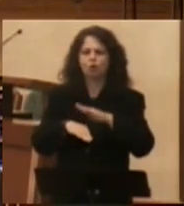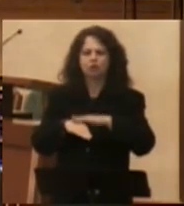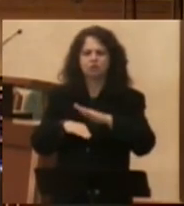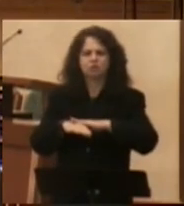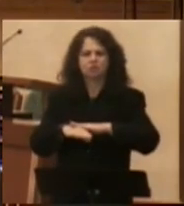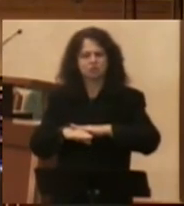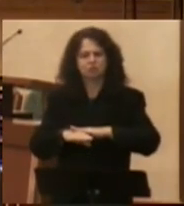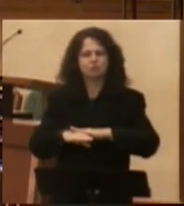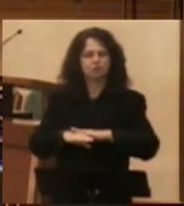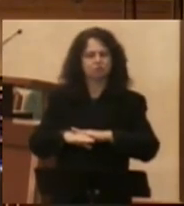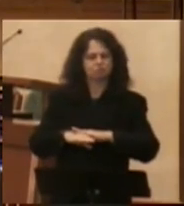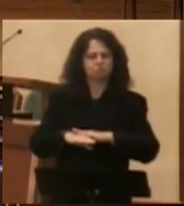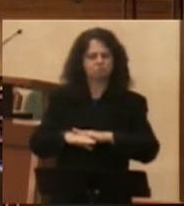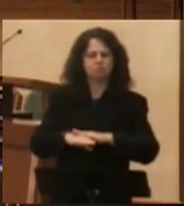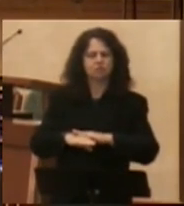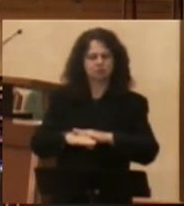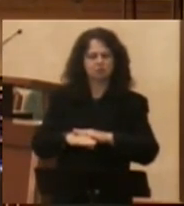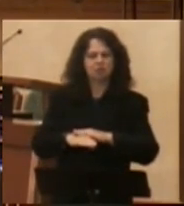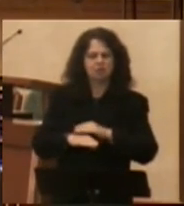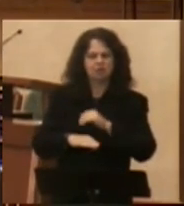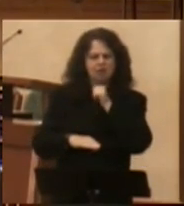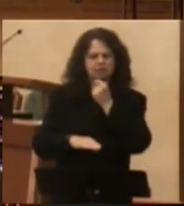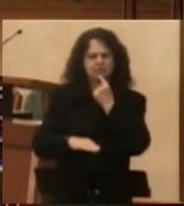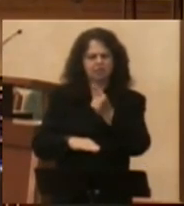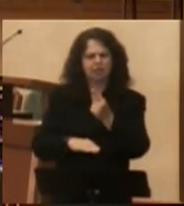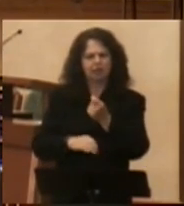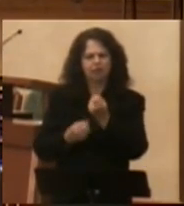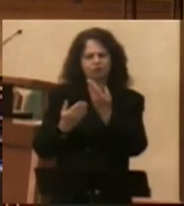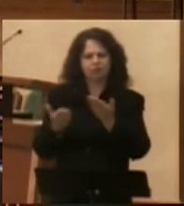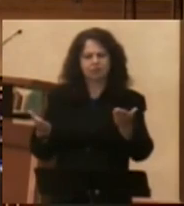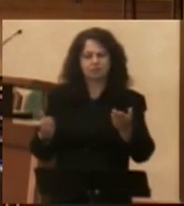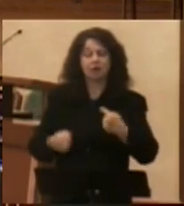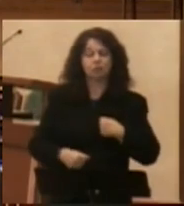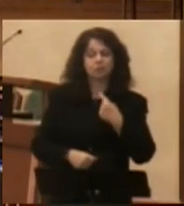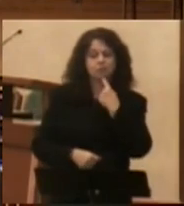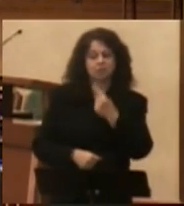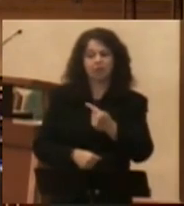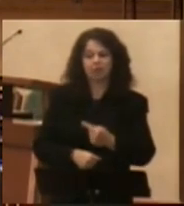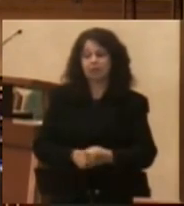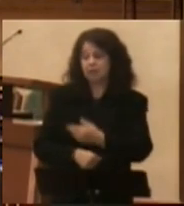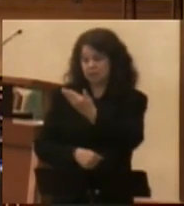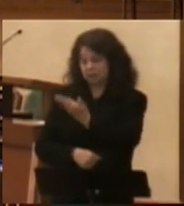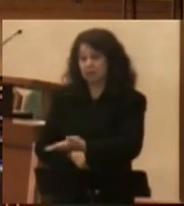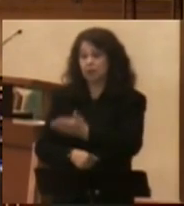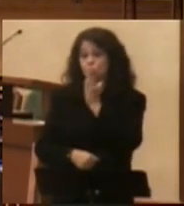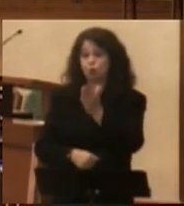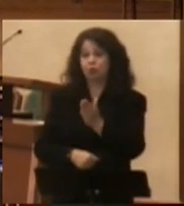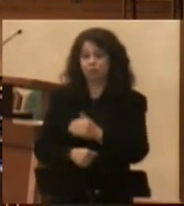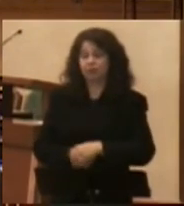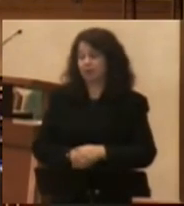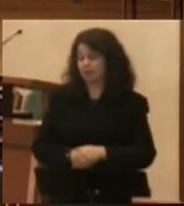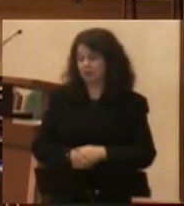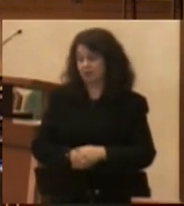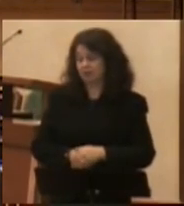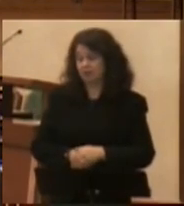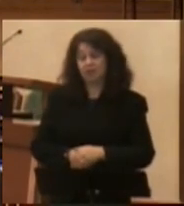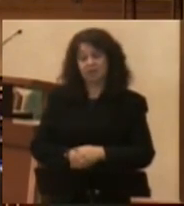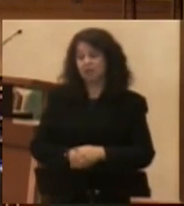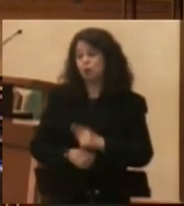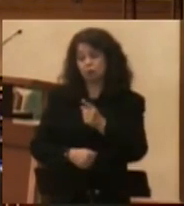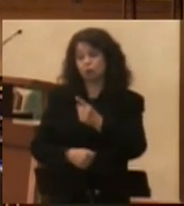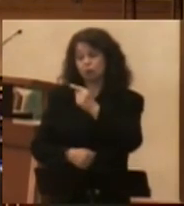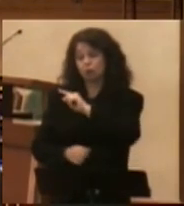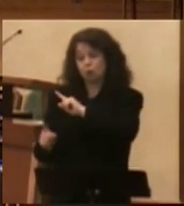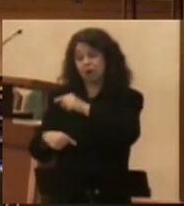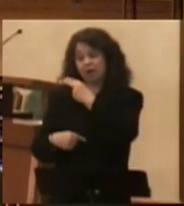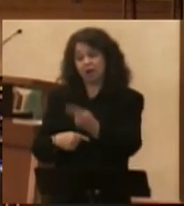my remarks. Let me say this. Andrew Jackson will be condemned unless he repents of his sin."